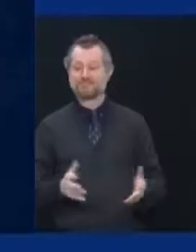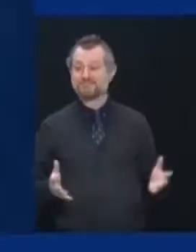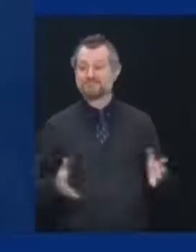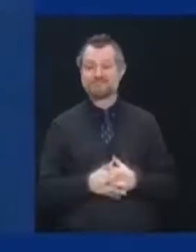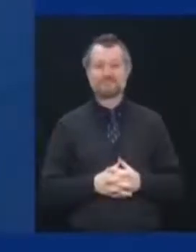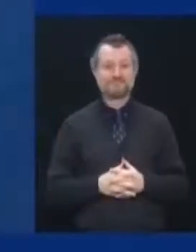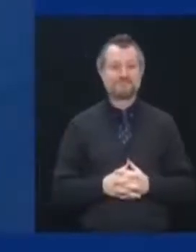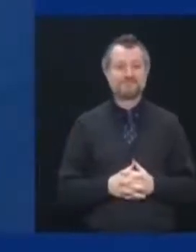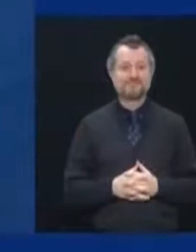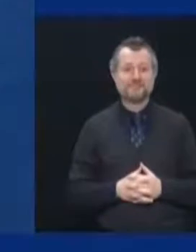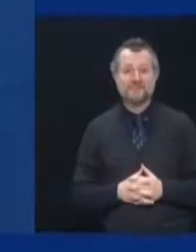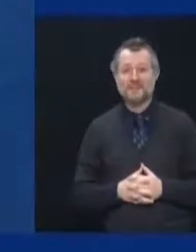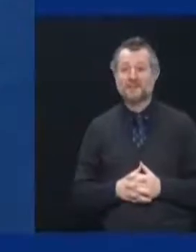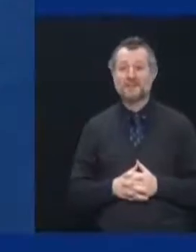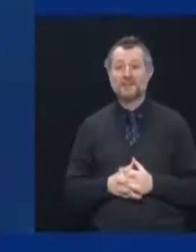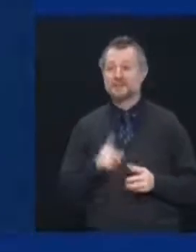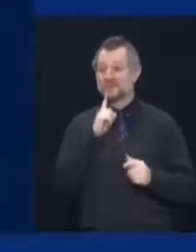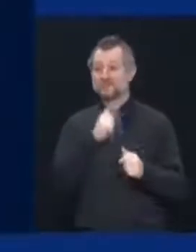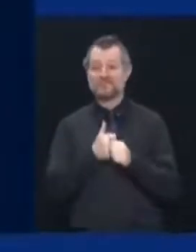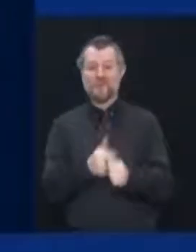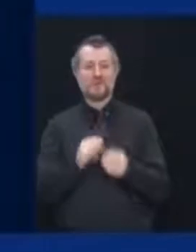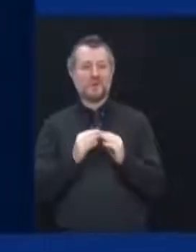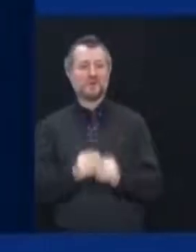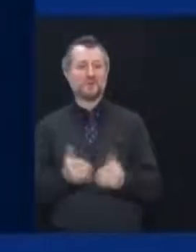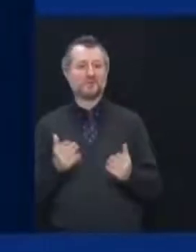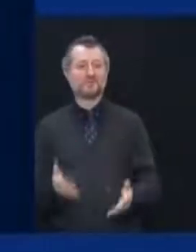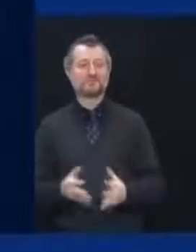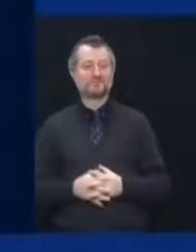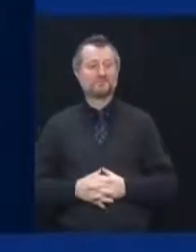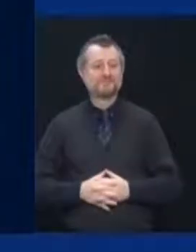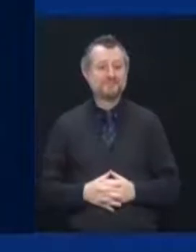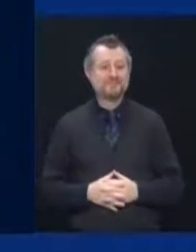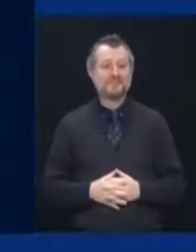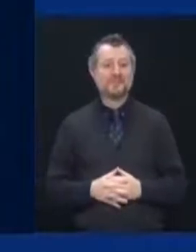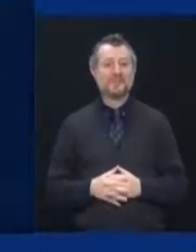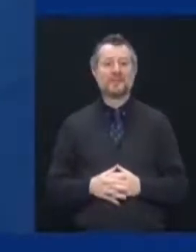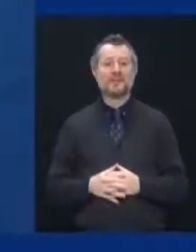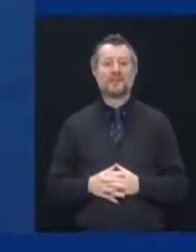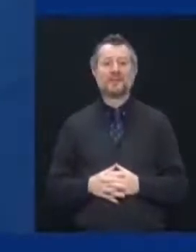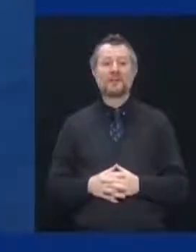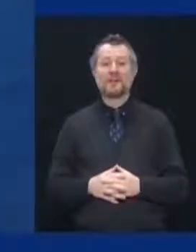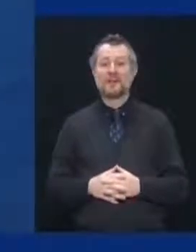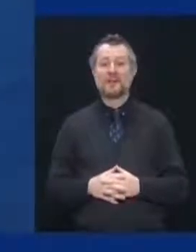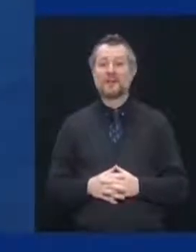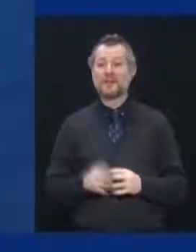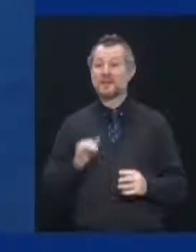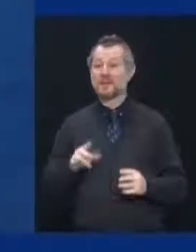right? The math just doesn't work, and the physics don't work.